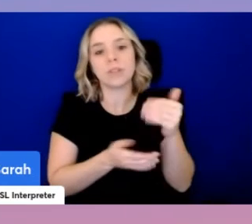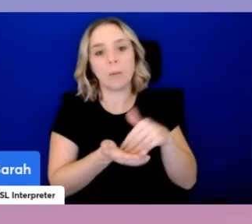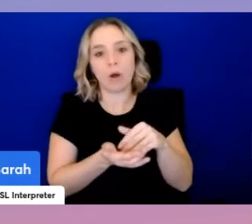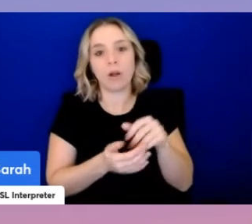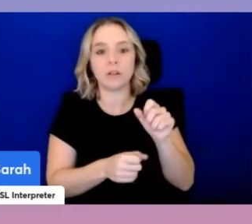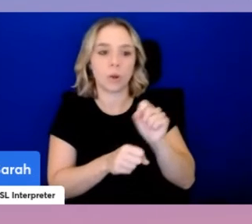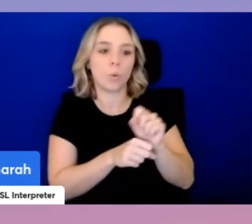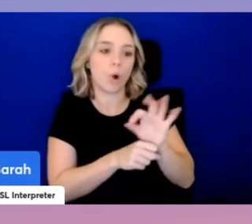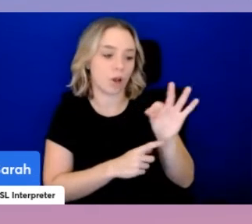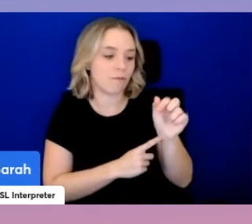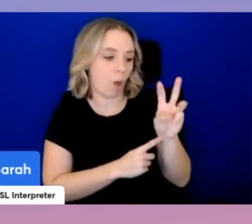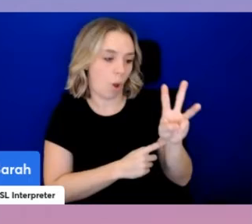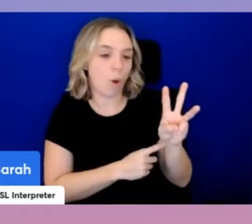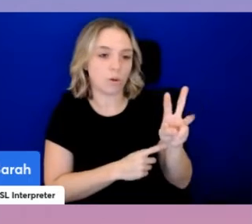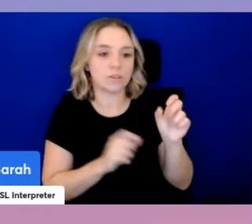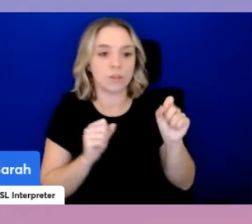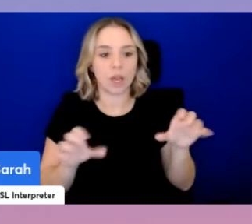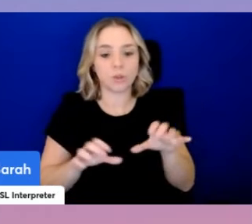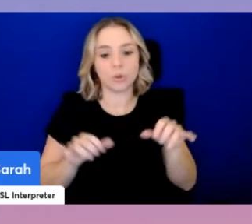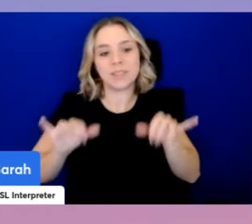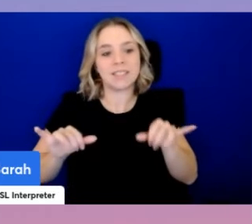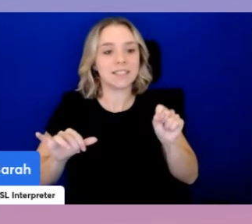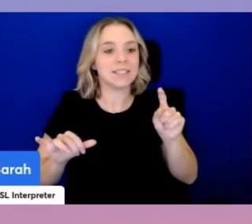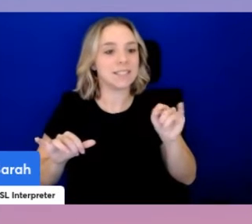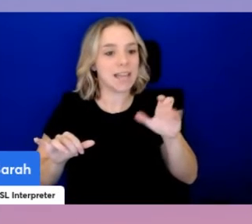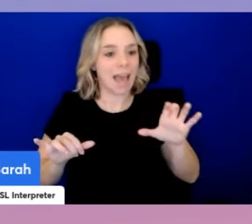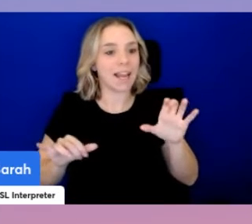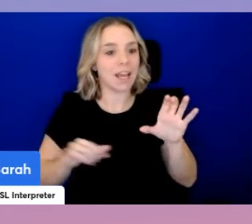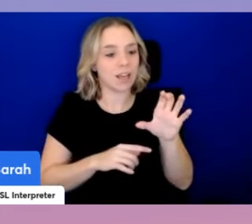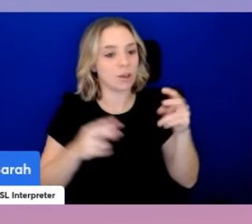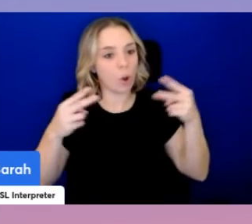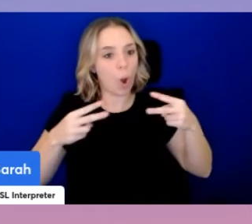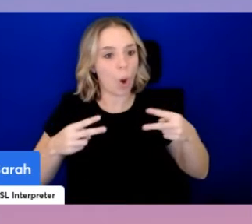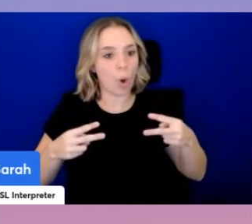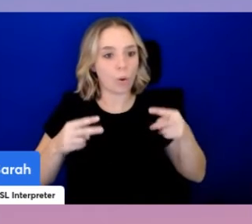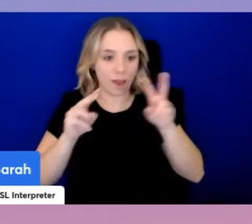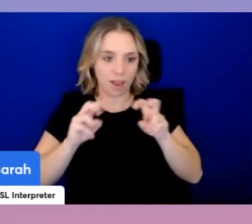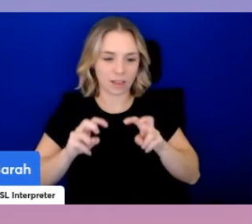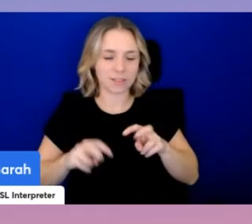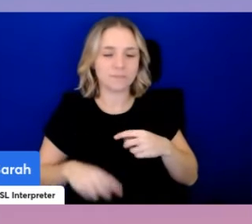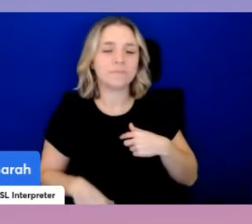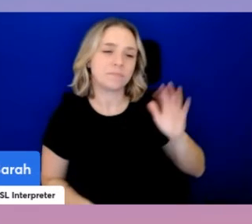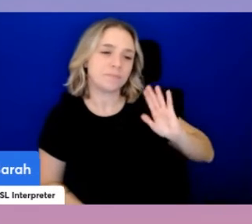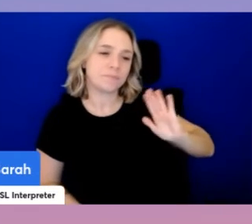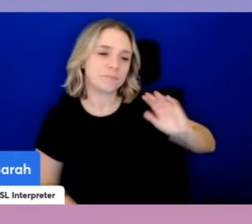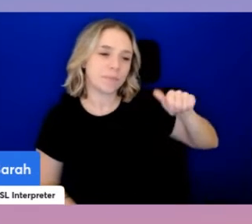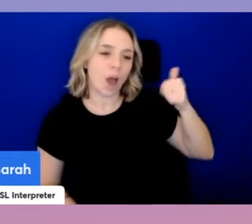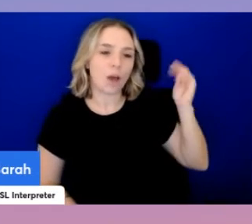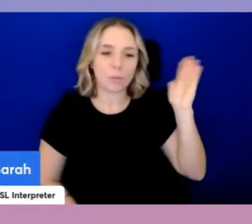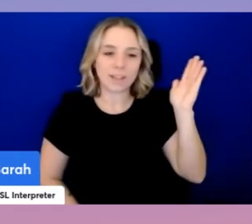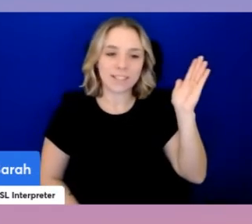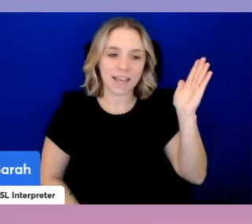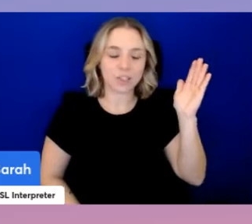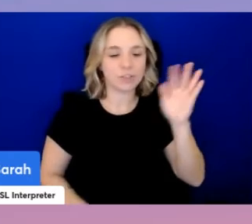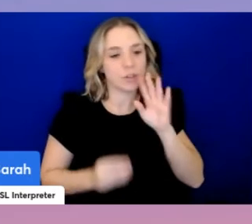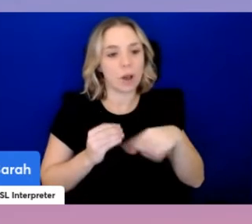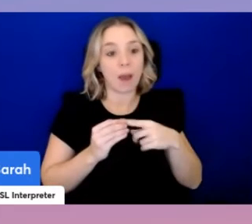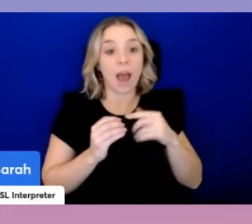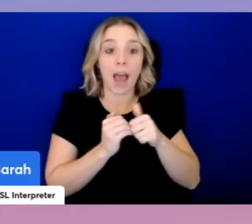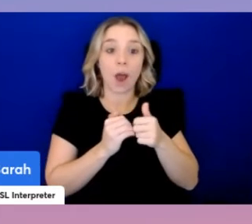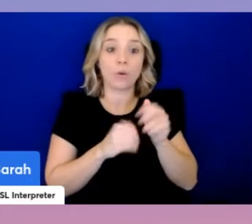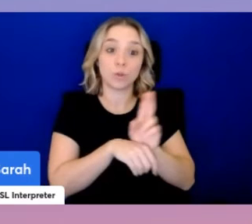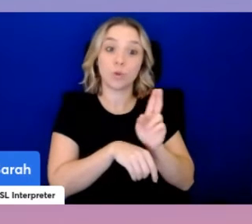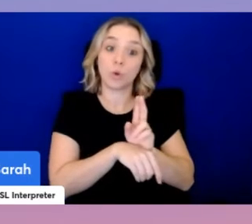static code analysis. I also did a presentation on how to use reusable workflows in Terraform. I think that